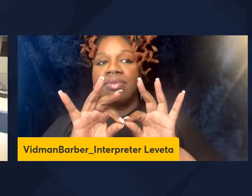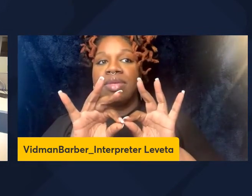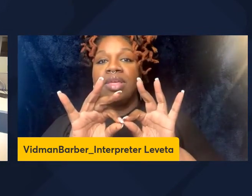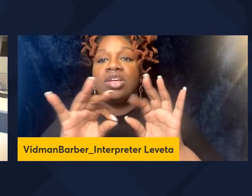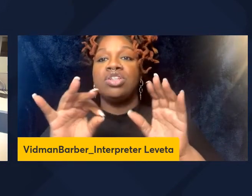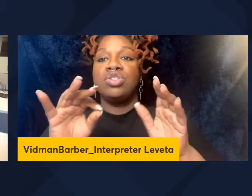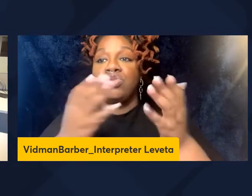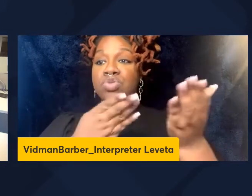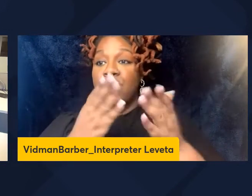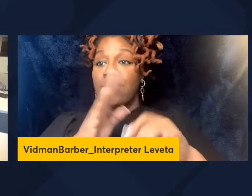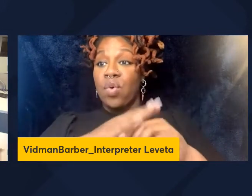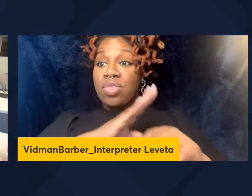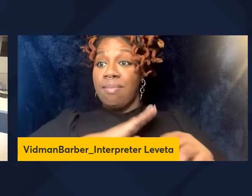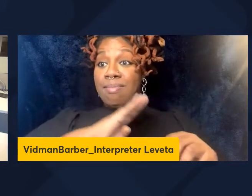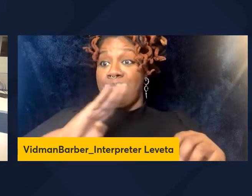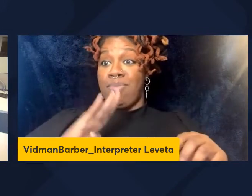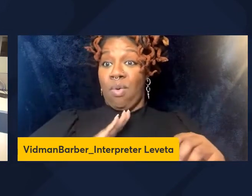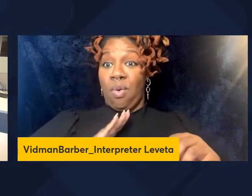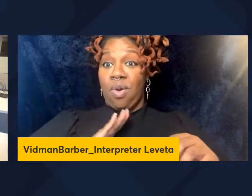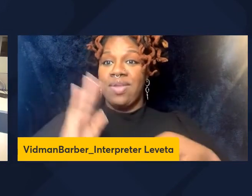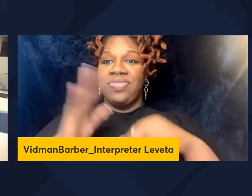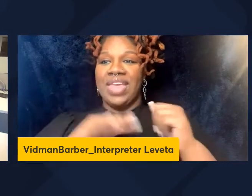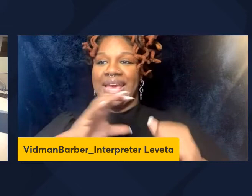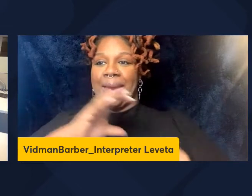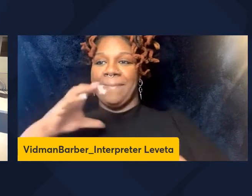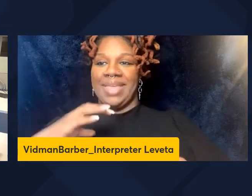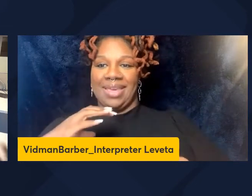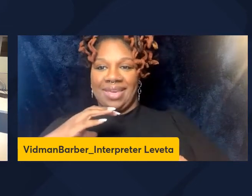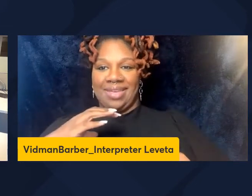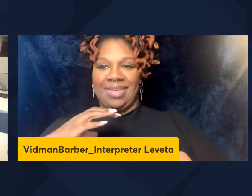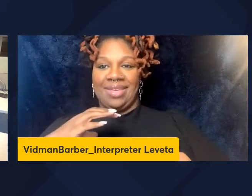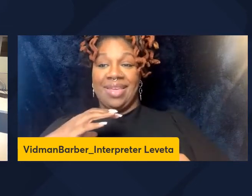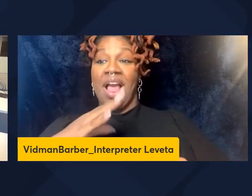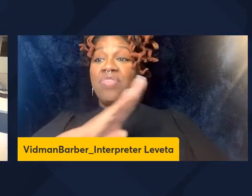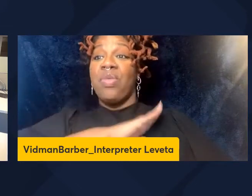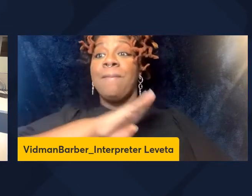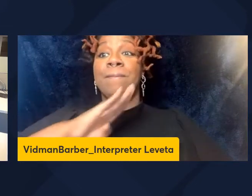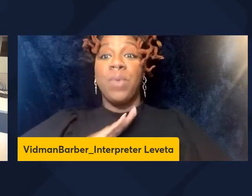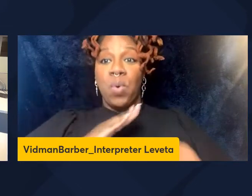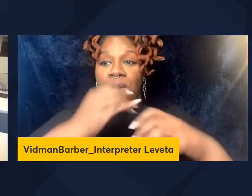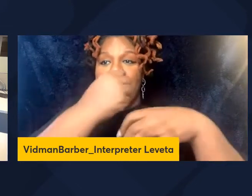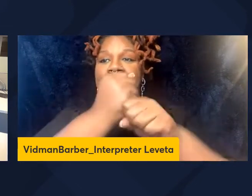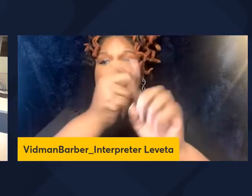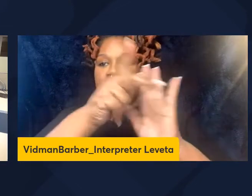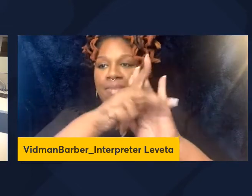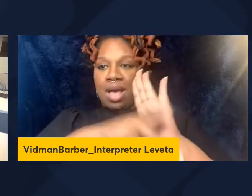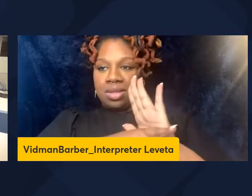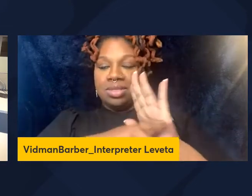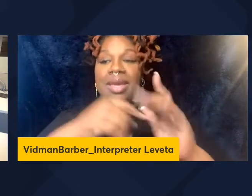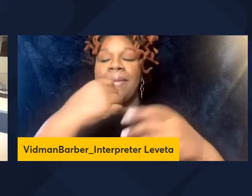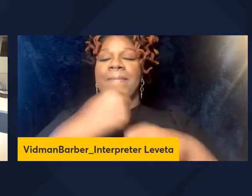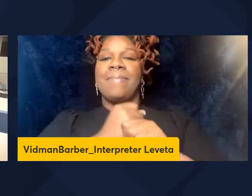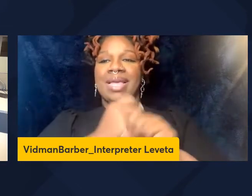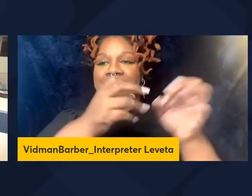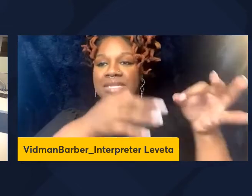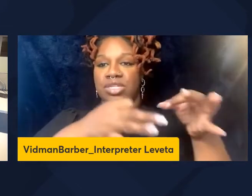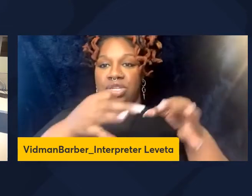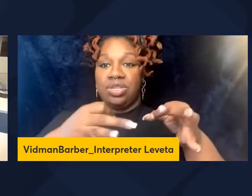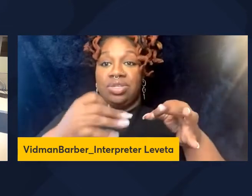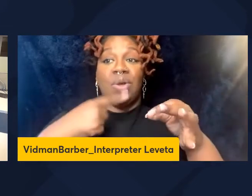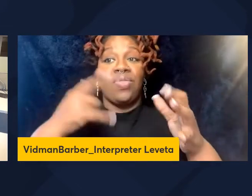of the same organization, that's where the decisions are made. That's where the policies are made. And so I would really encourage you to do